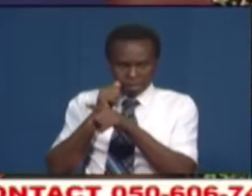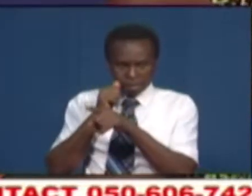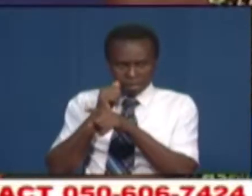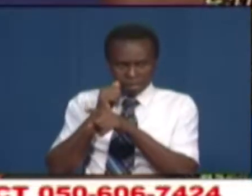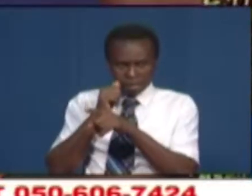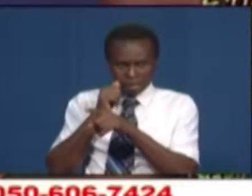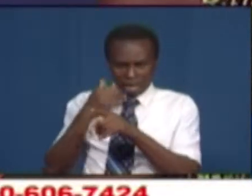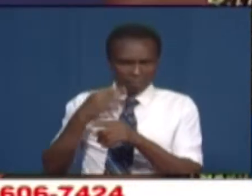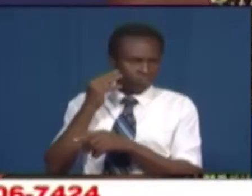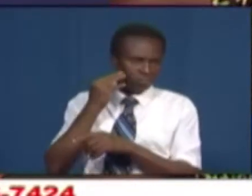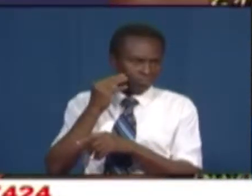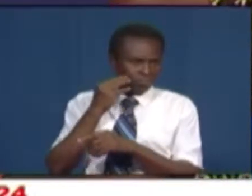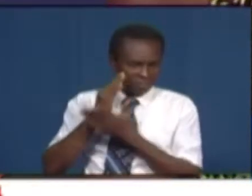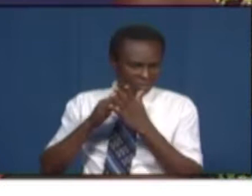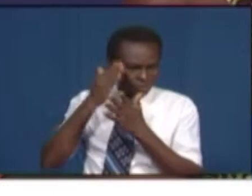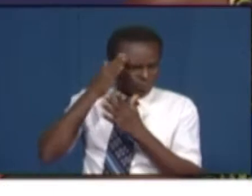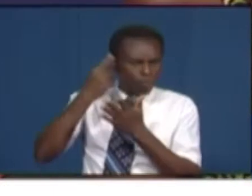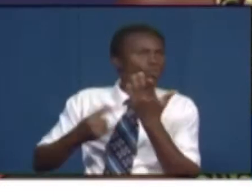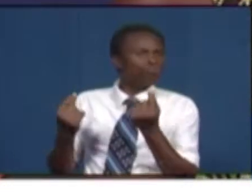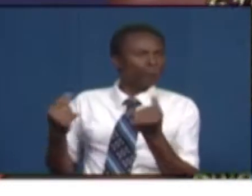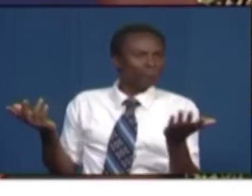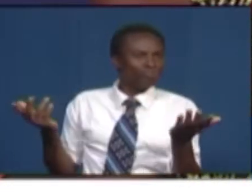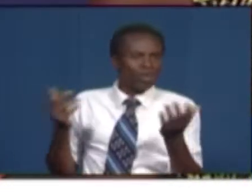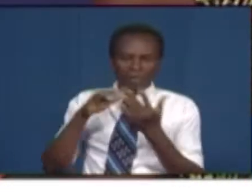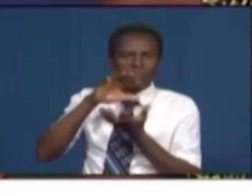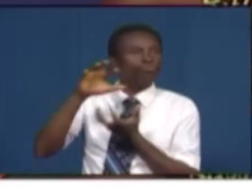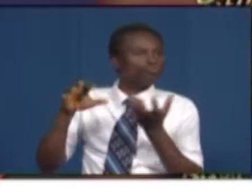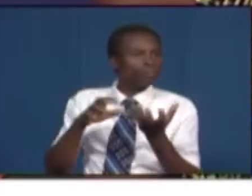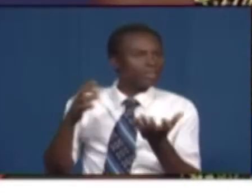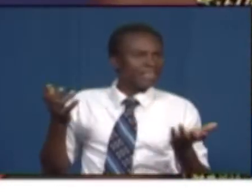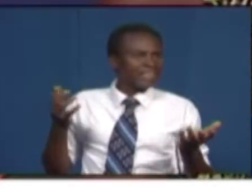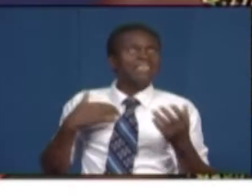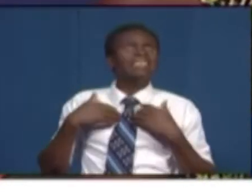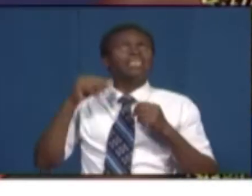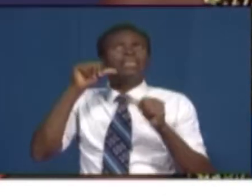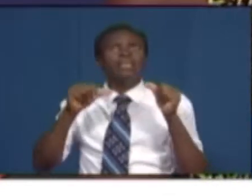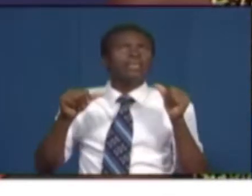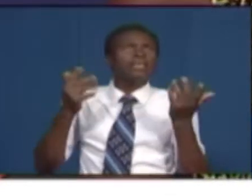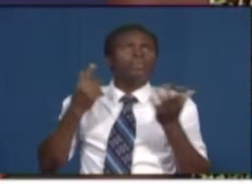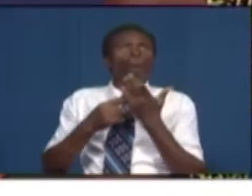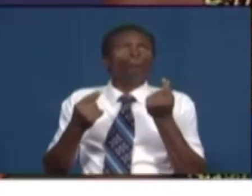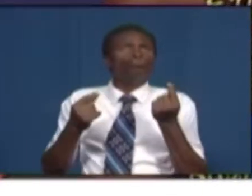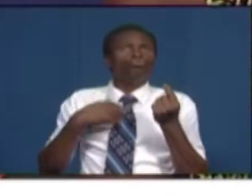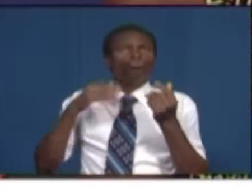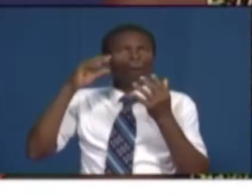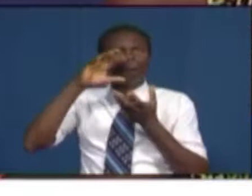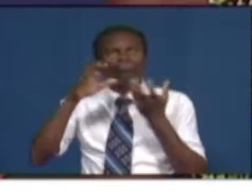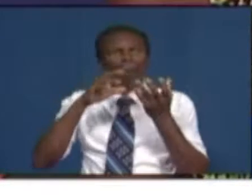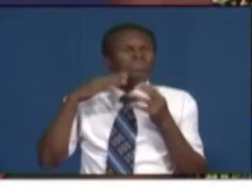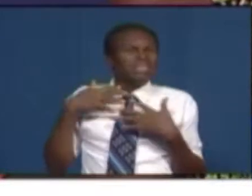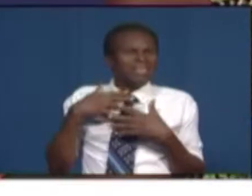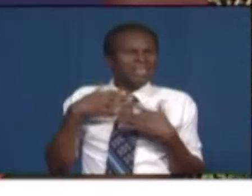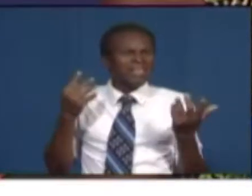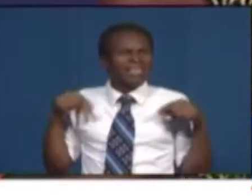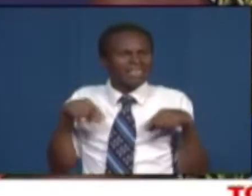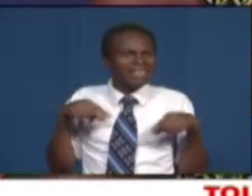do this or that, but they do not have, to buy pads or the materials or the and also a big challenge also had to do